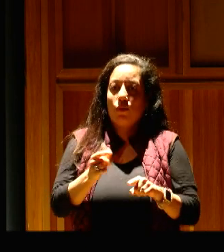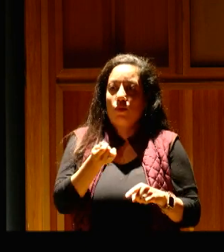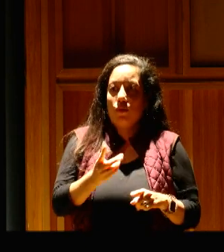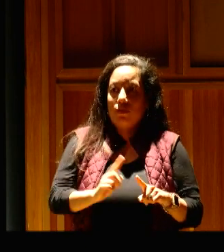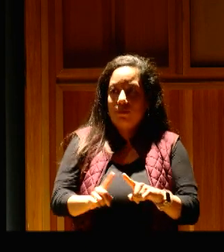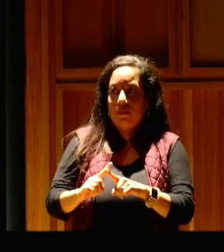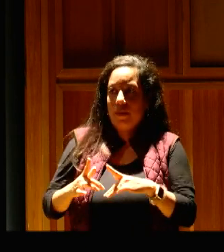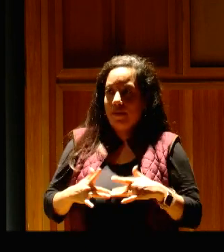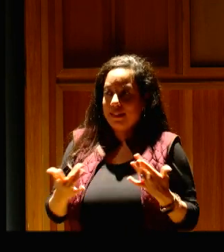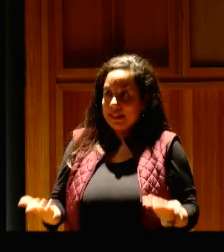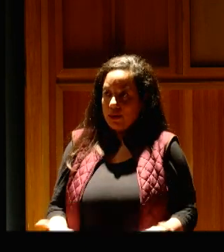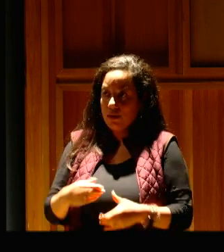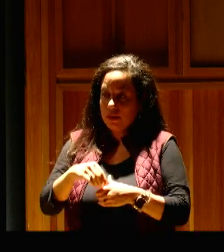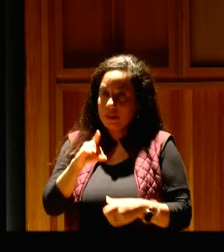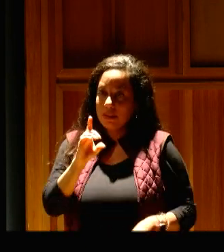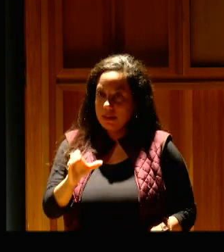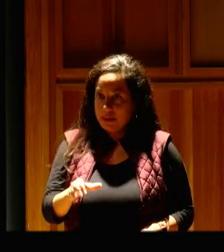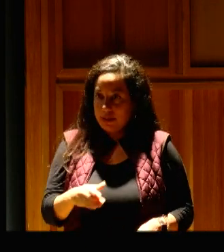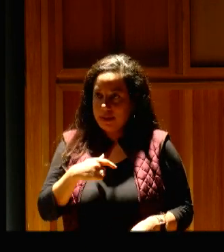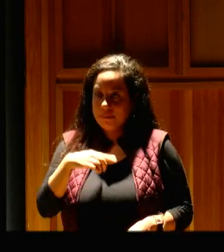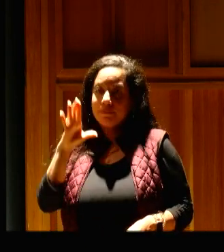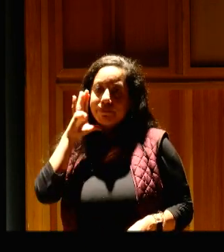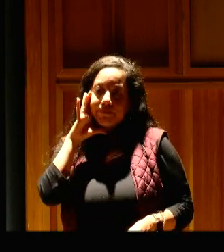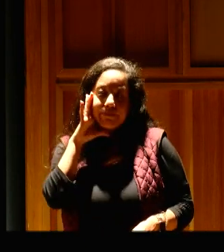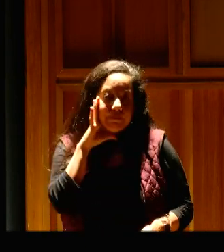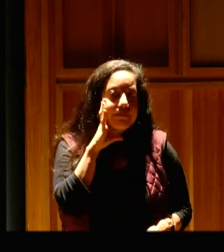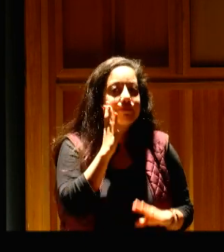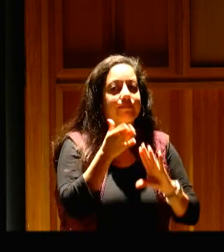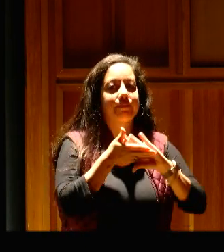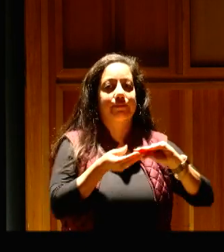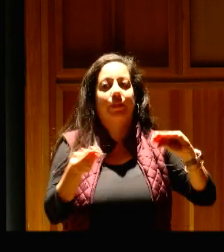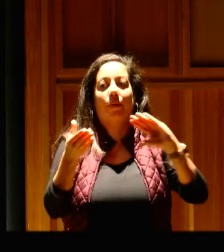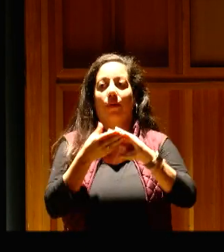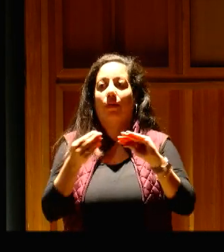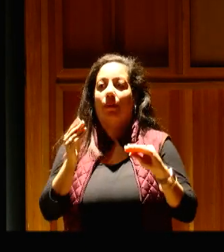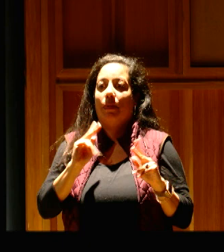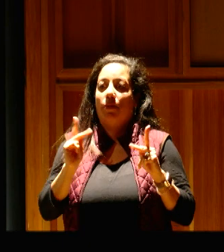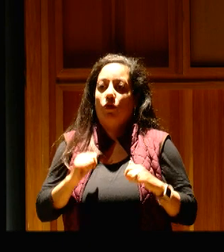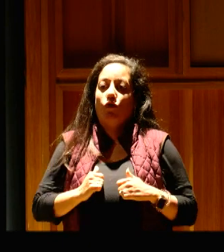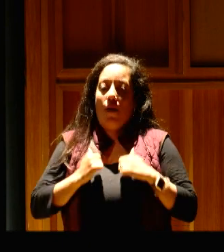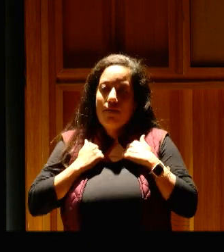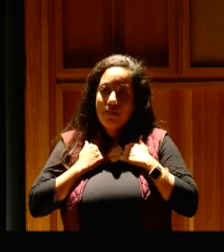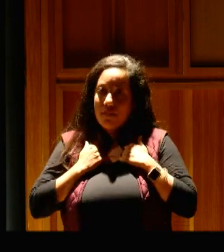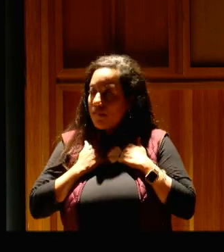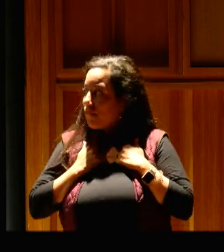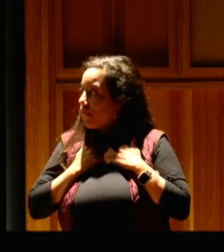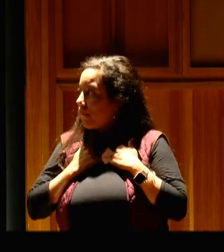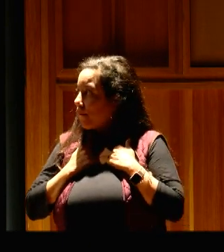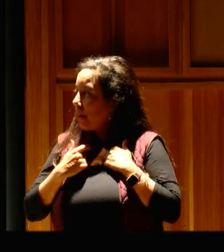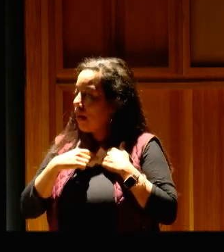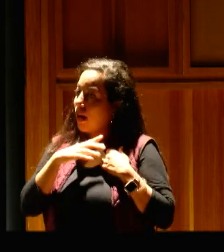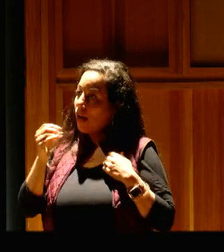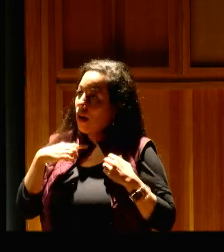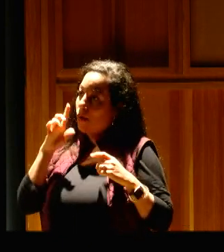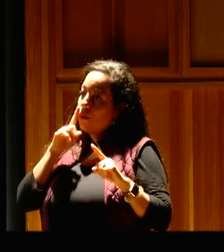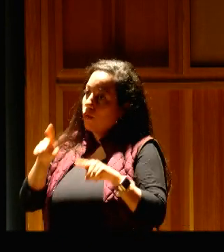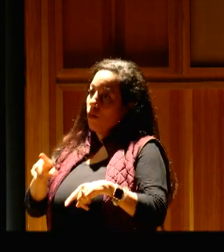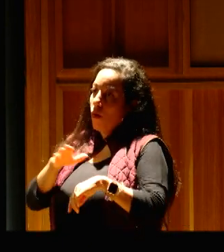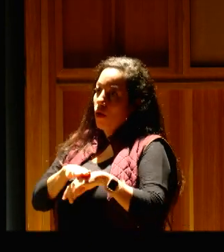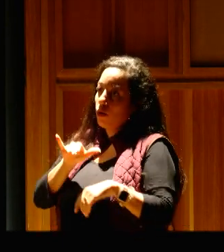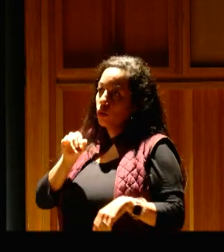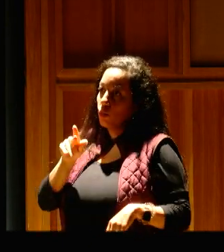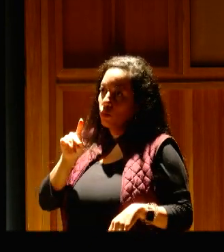local events here in DC and listen to the stories of survivors. And I'll go on YouTube